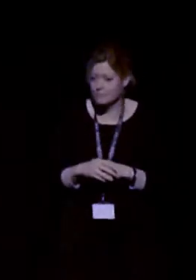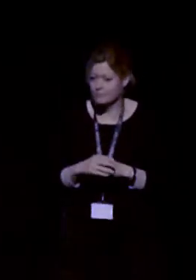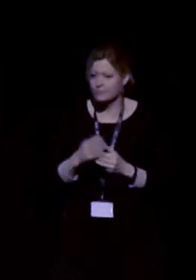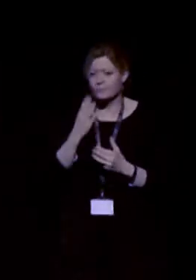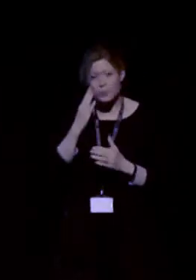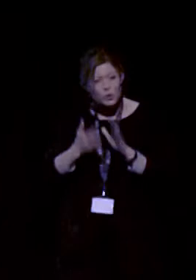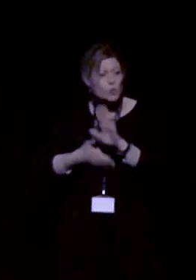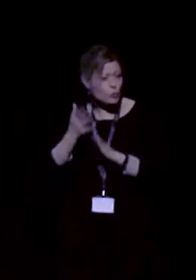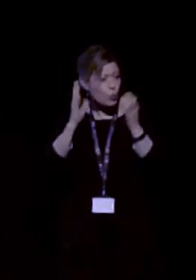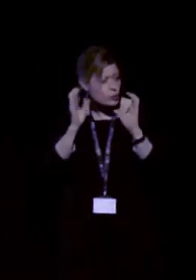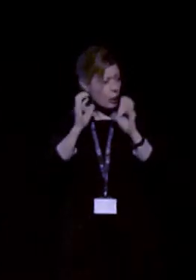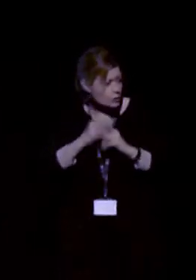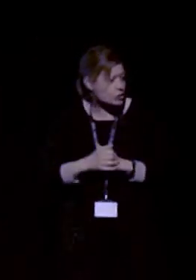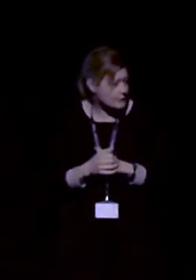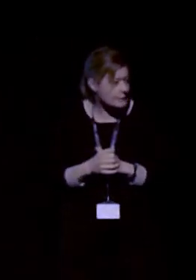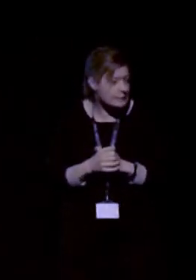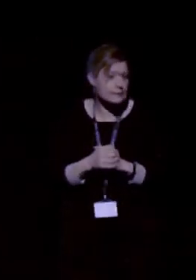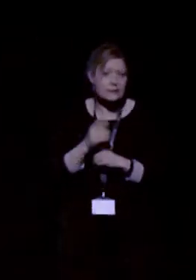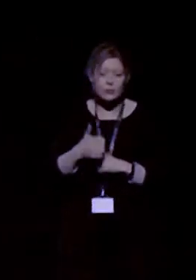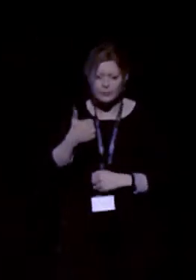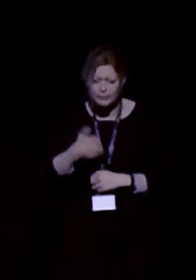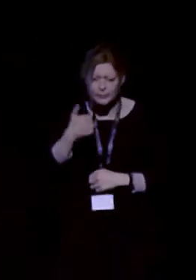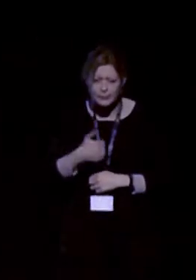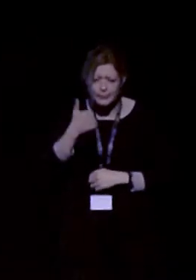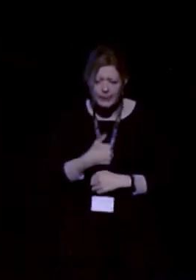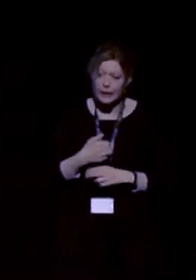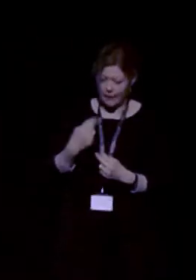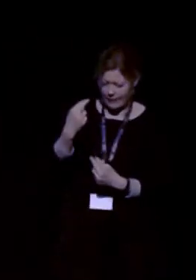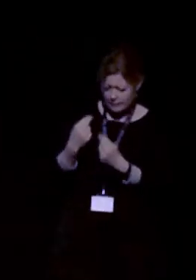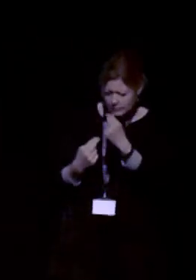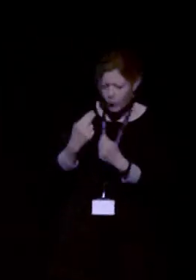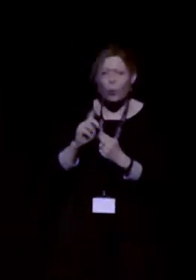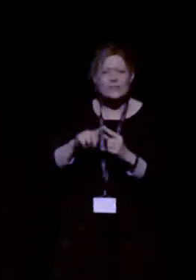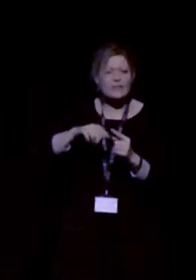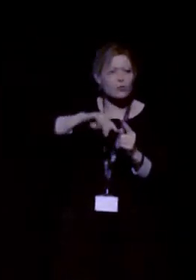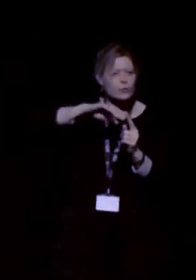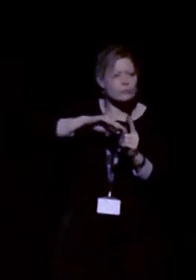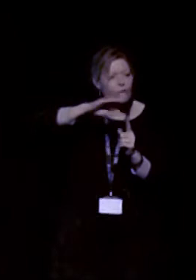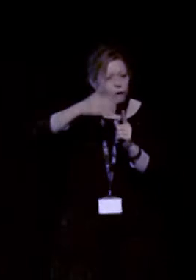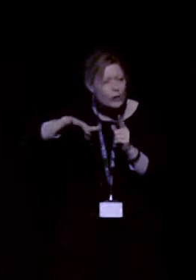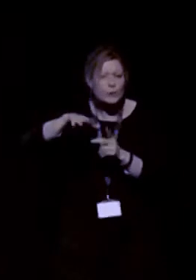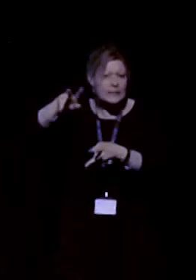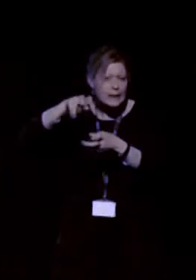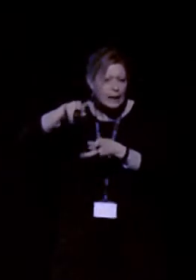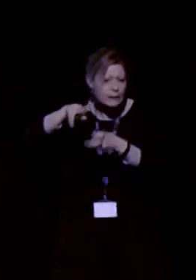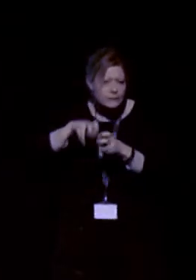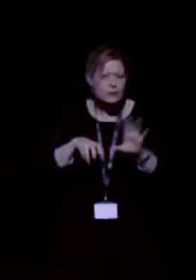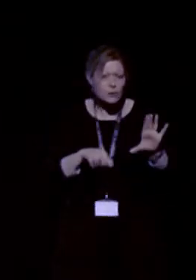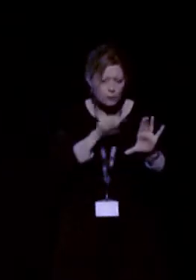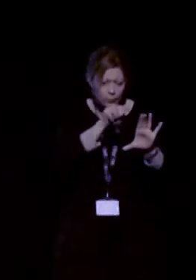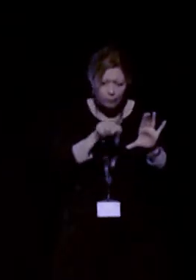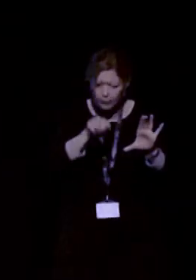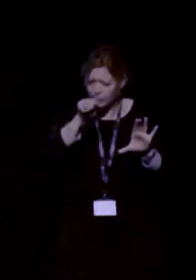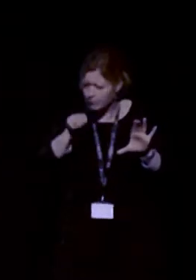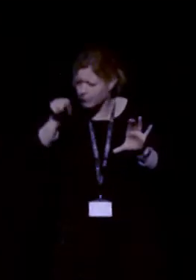to detect tones of different frequencies. And a plot of the sound level that you need against frequency is the